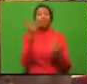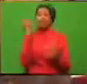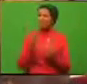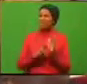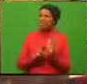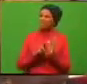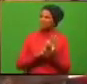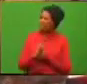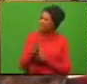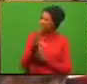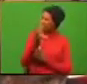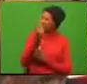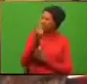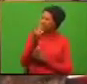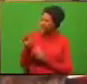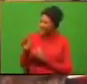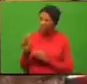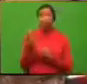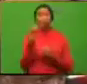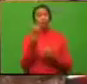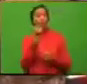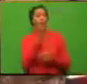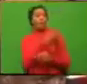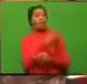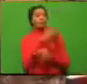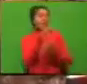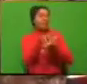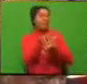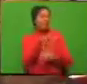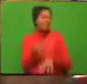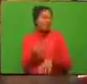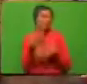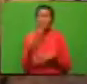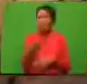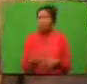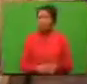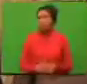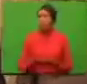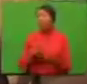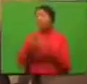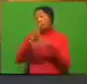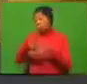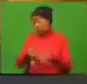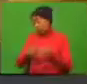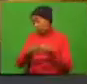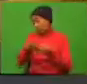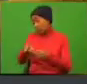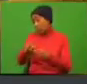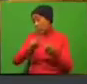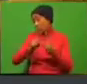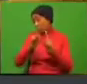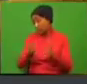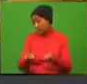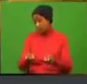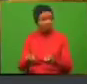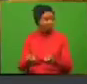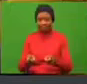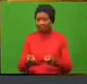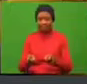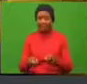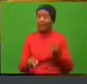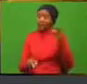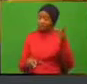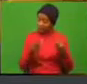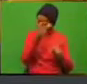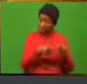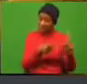behalf of the DA or as the Minister of Agriculture? Thank Honourable you. Member, That is not the point of order. The